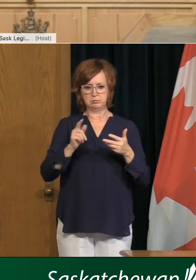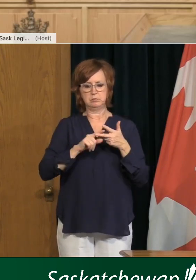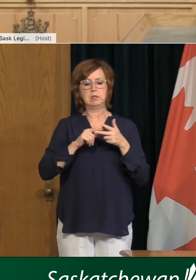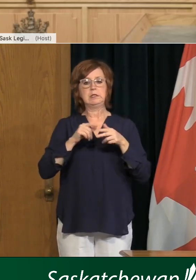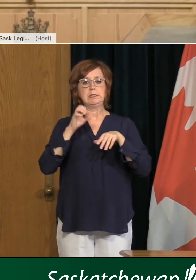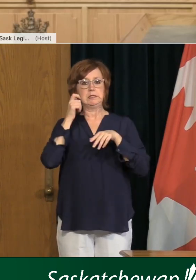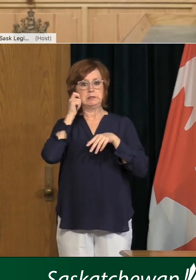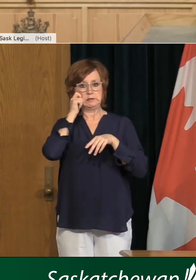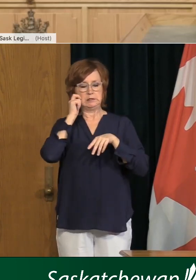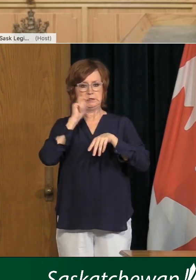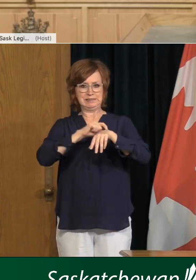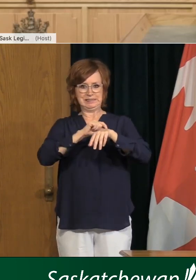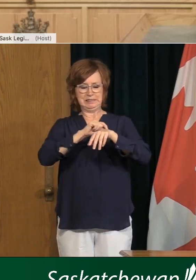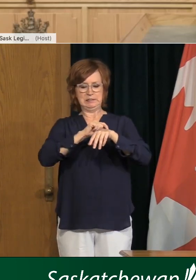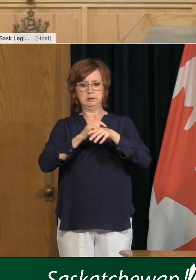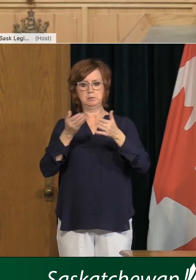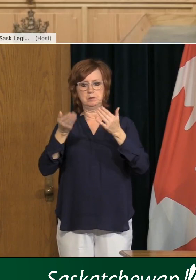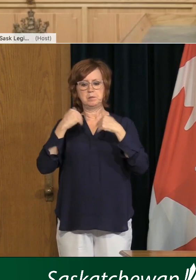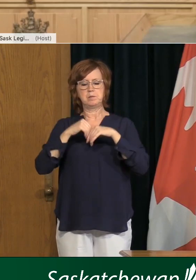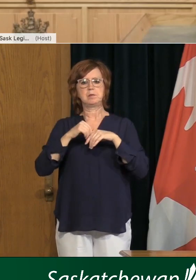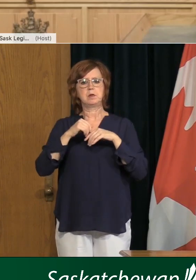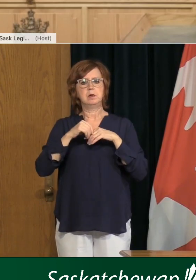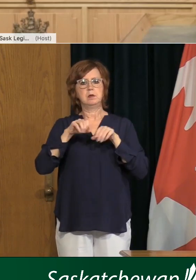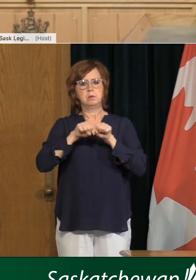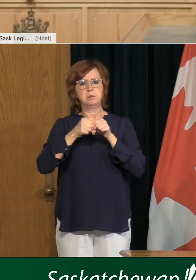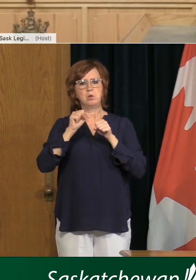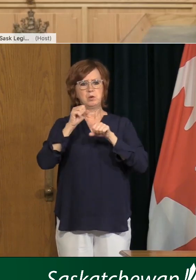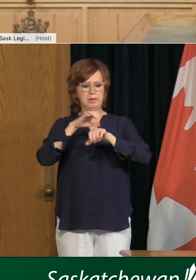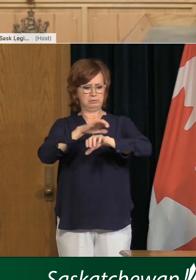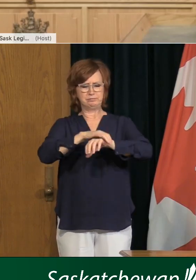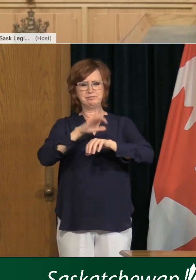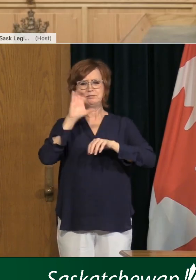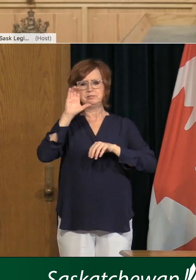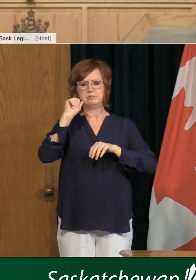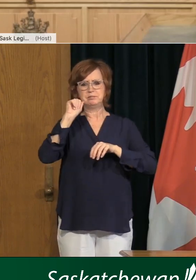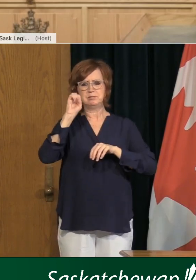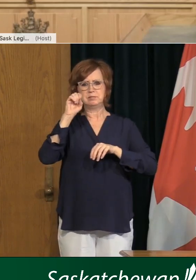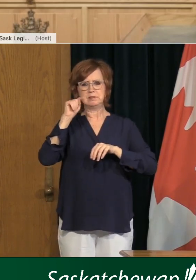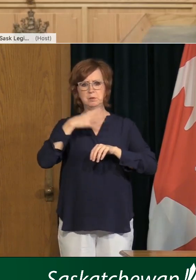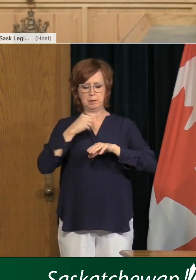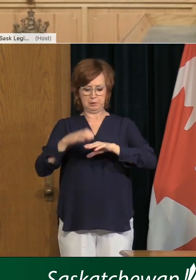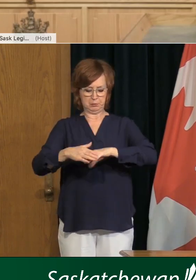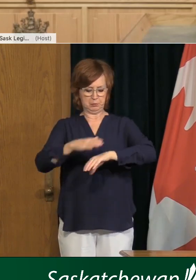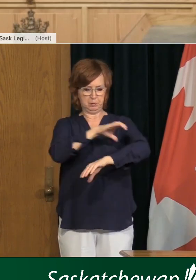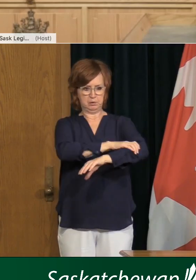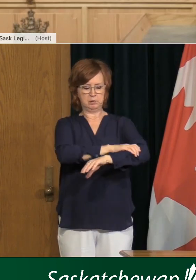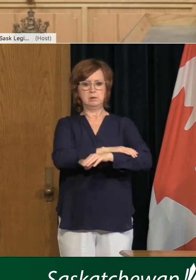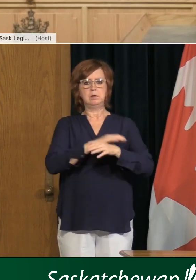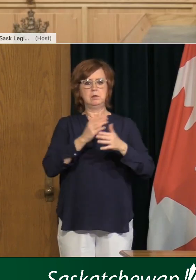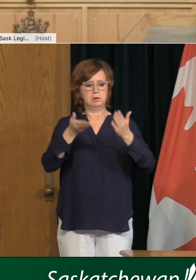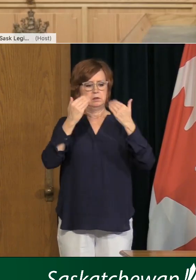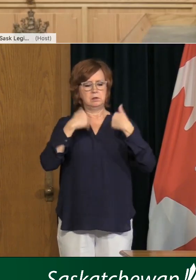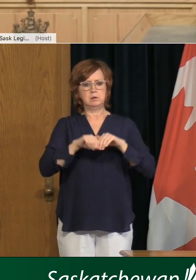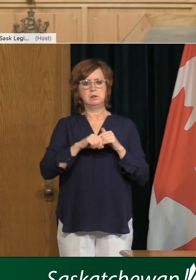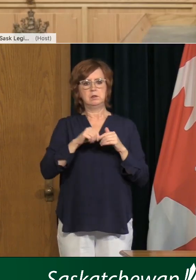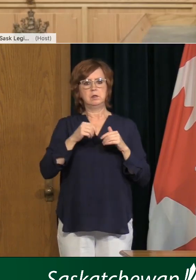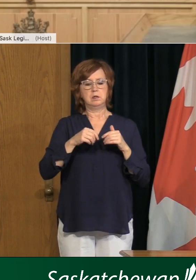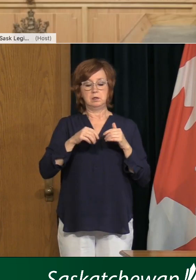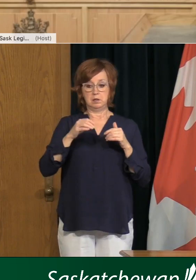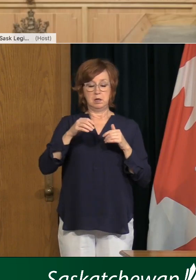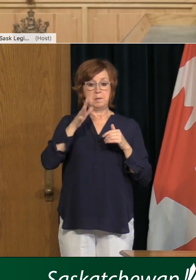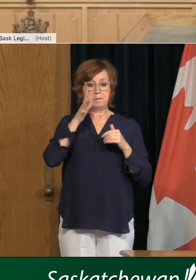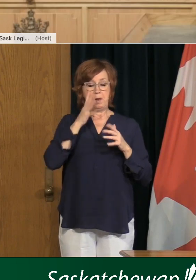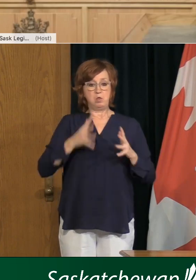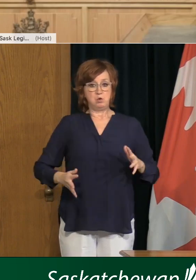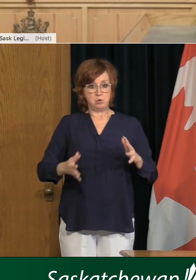clinics, and importantly, high-risk antenatal clinics as well. Next slide, please.